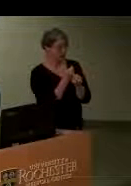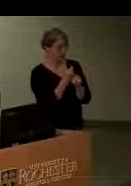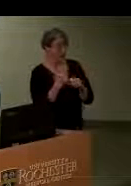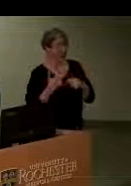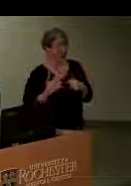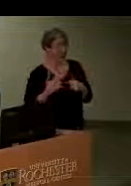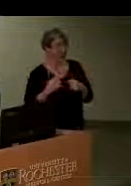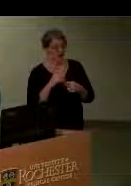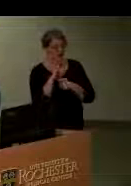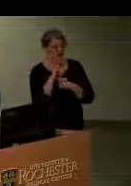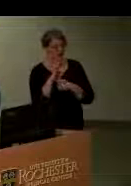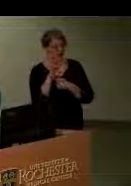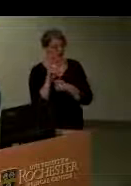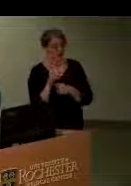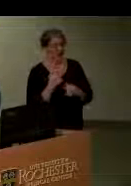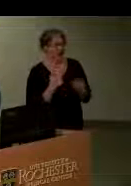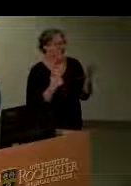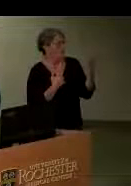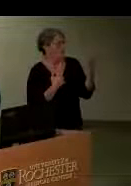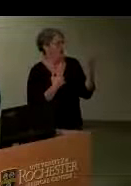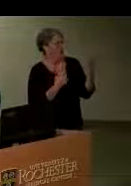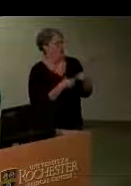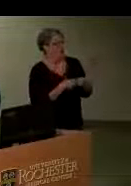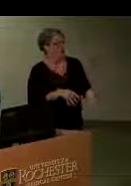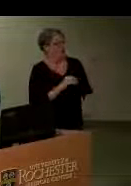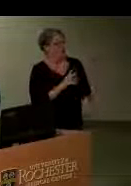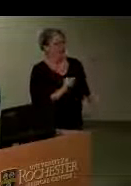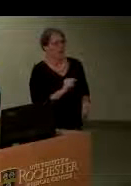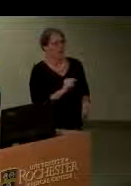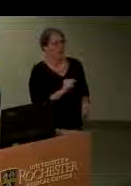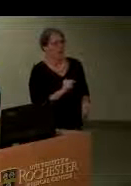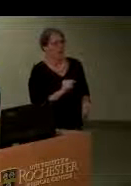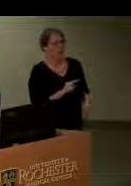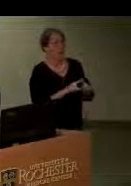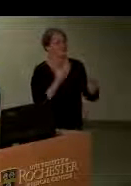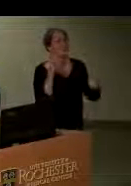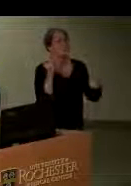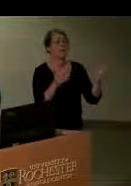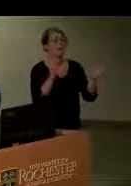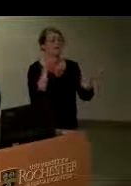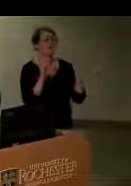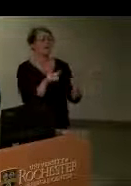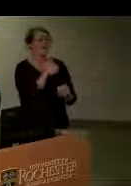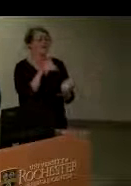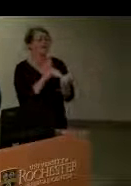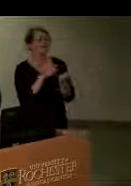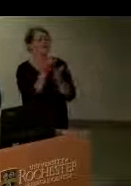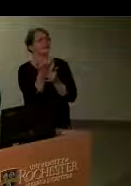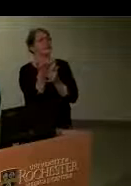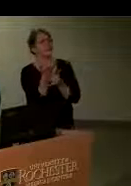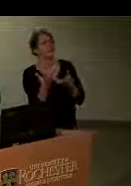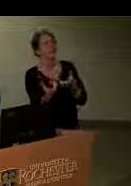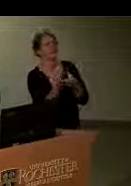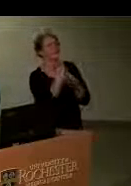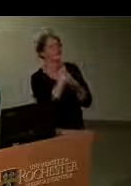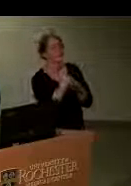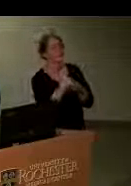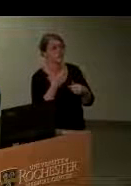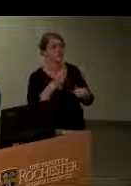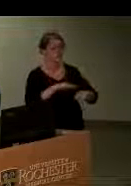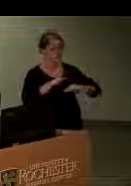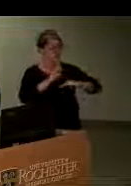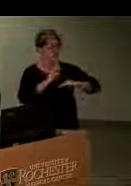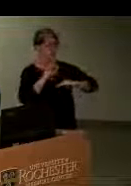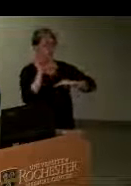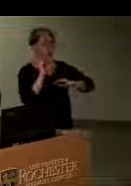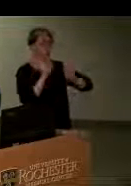those 450 drop out, with hundreds of other doctors pleading to be part of it. But we have all the doctors we need. No one has